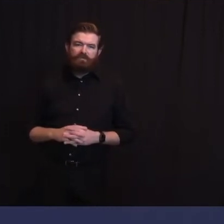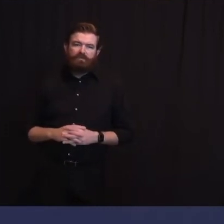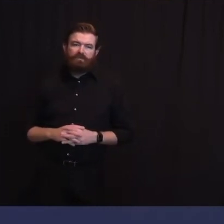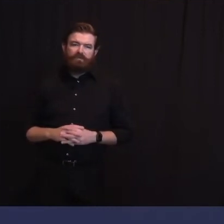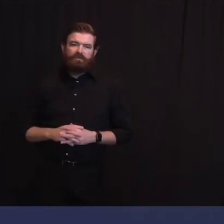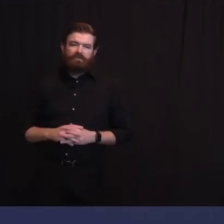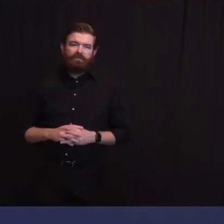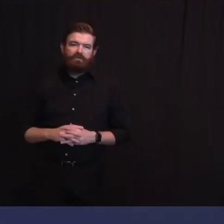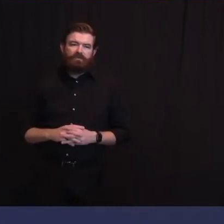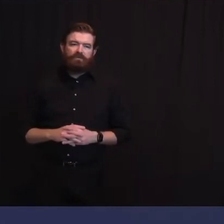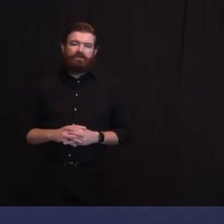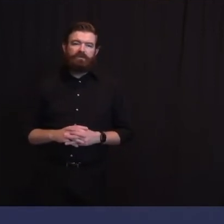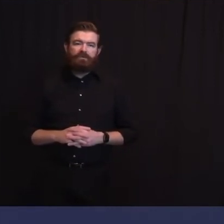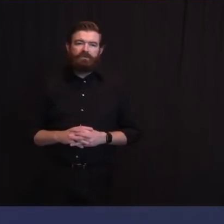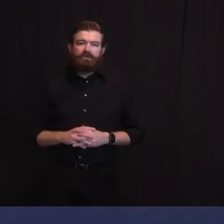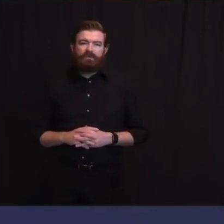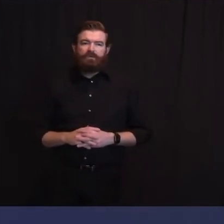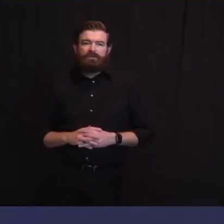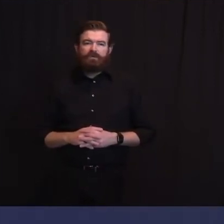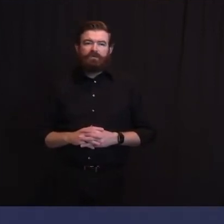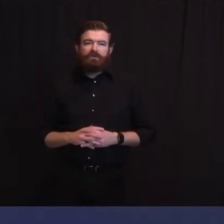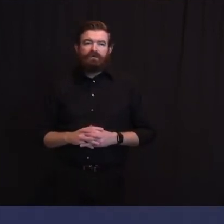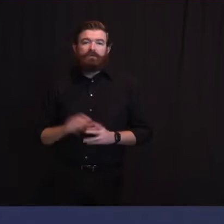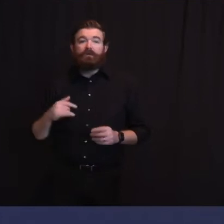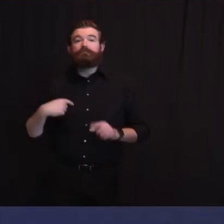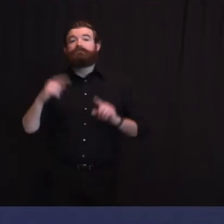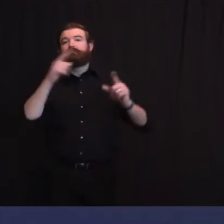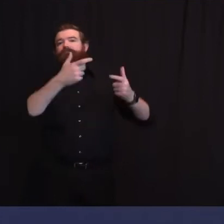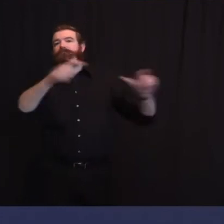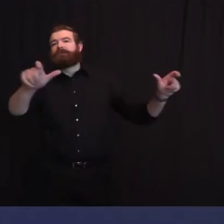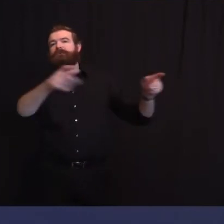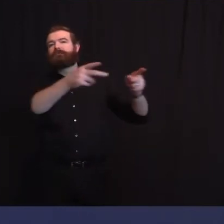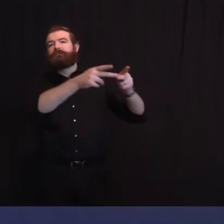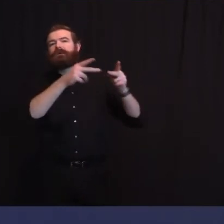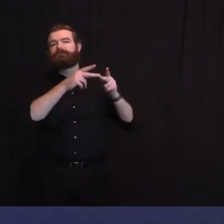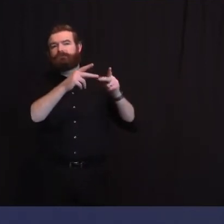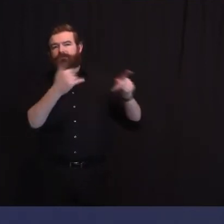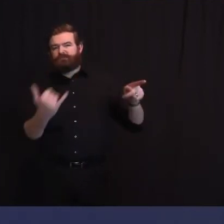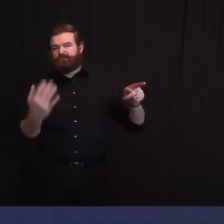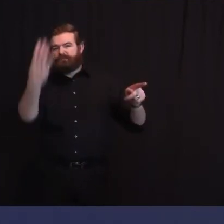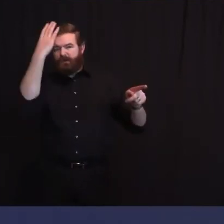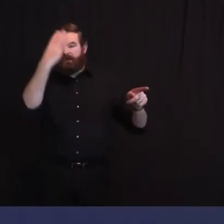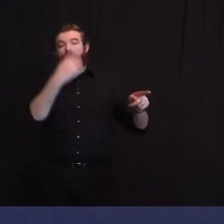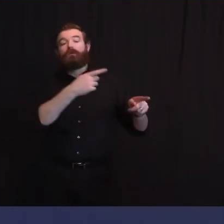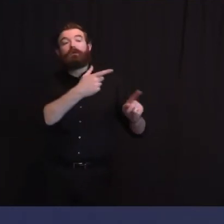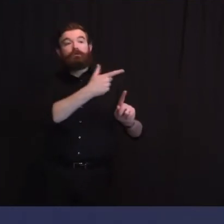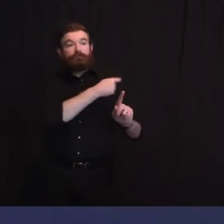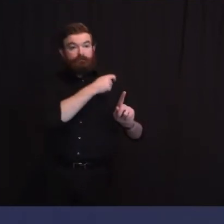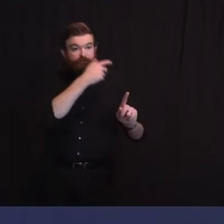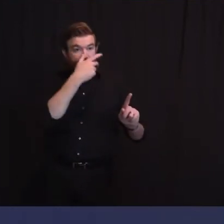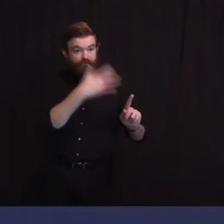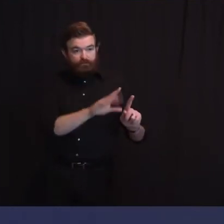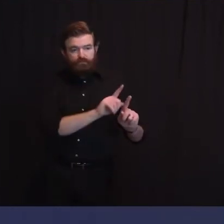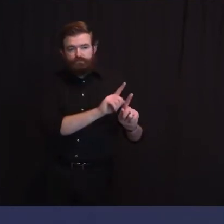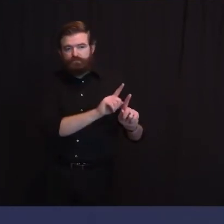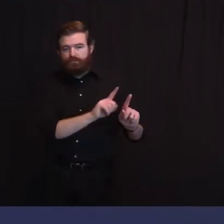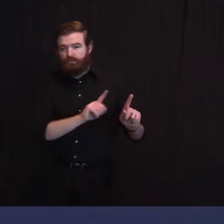Mall without going to the desk to actually get your second appointment today. So you couldn't get checked out unless you had that